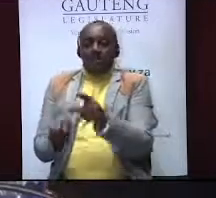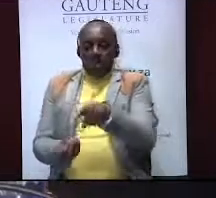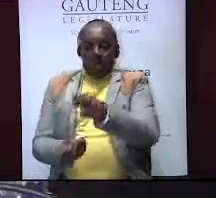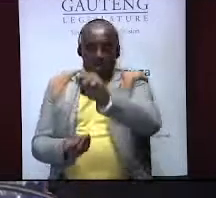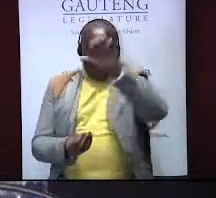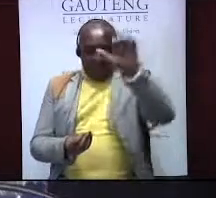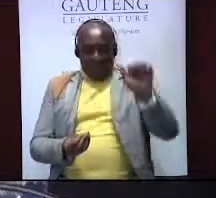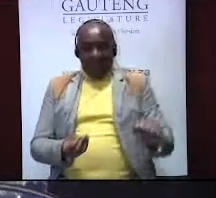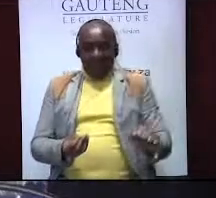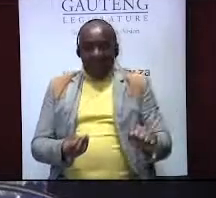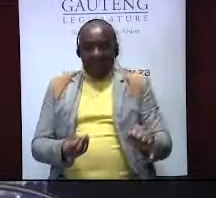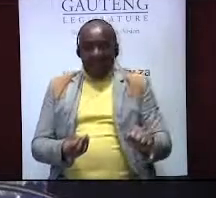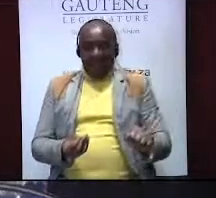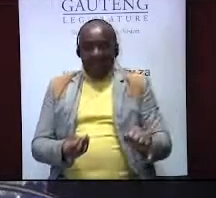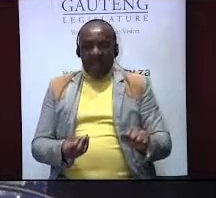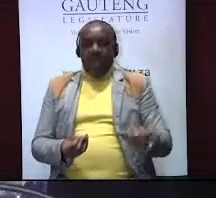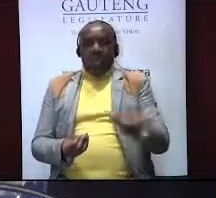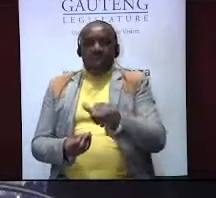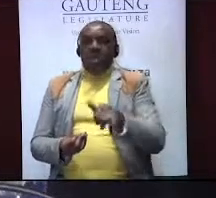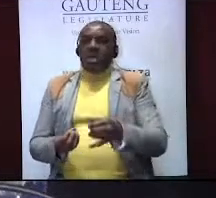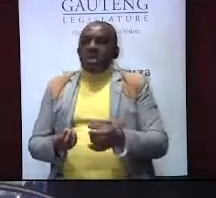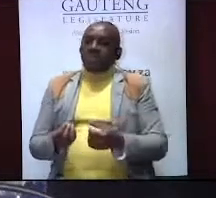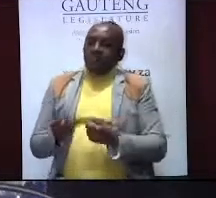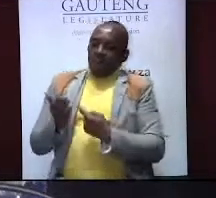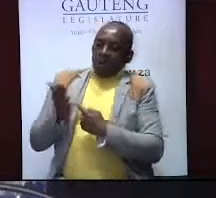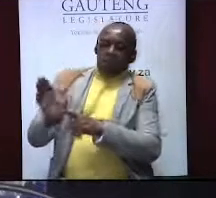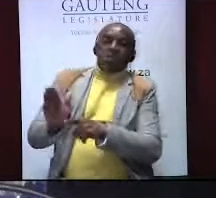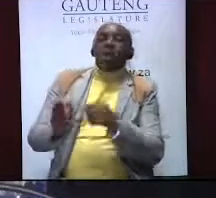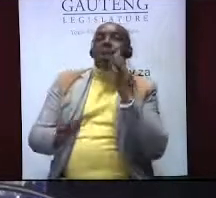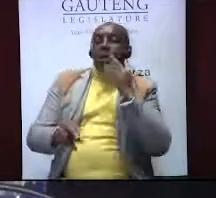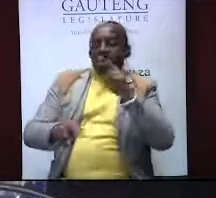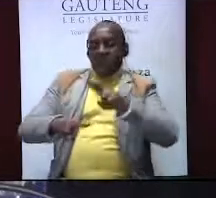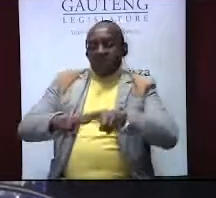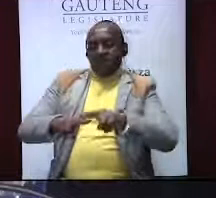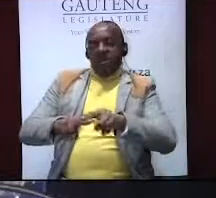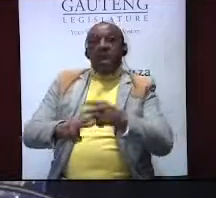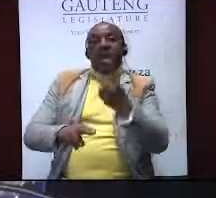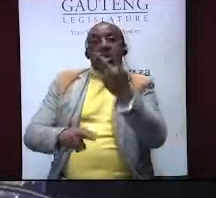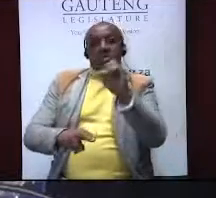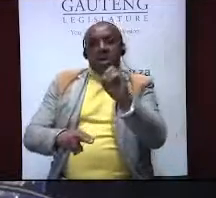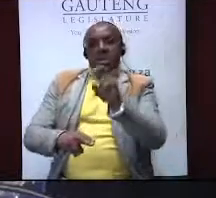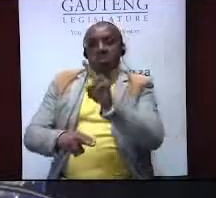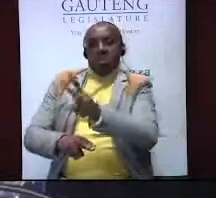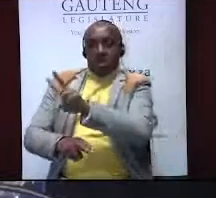Africa that were released in February 2022, this very year.